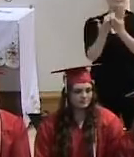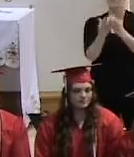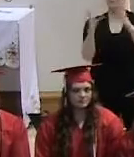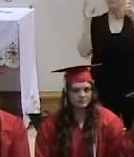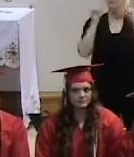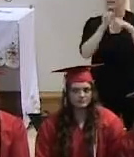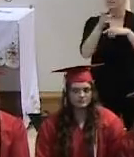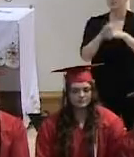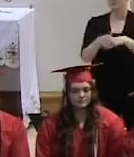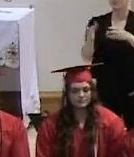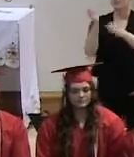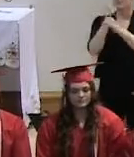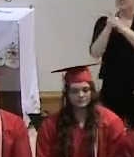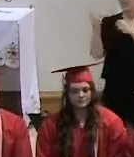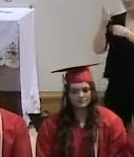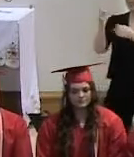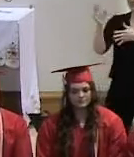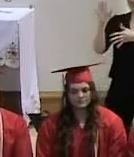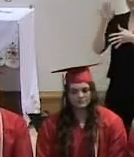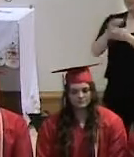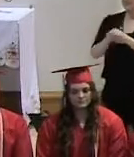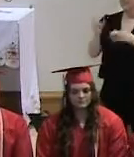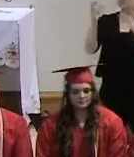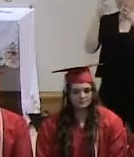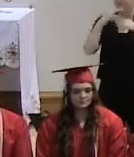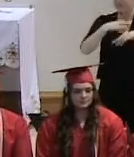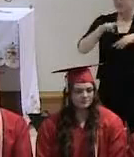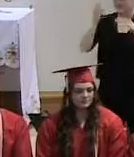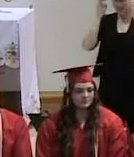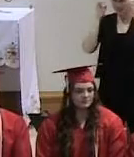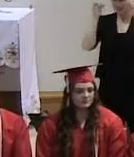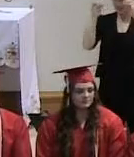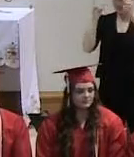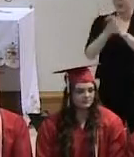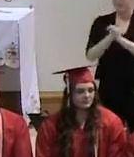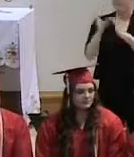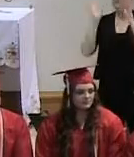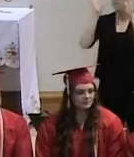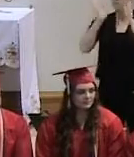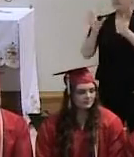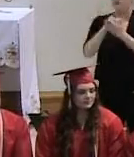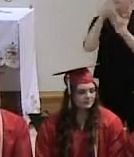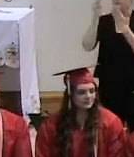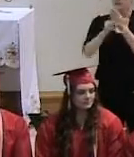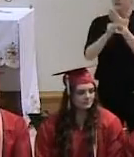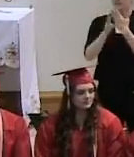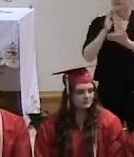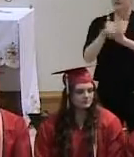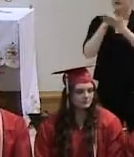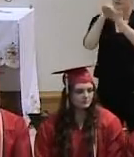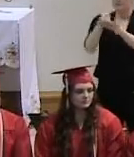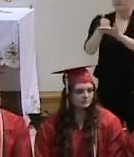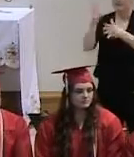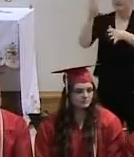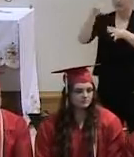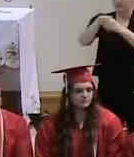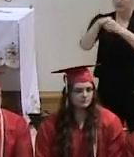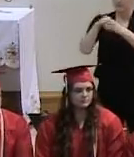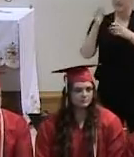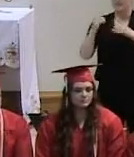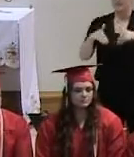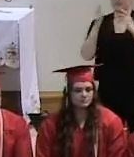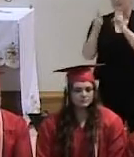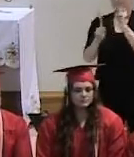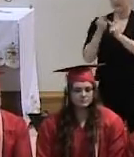you send your seniors next year to religious education. We have a wonderful program, and it helps to engage our young